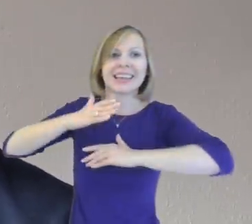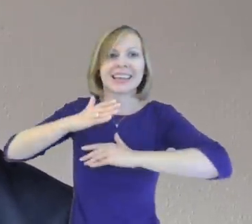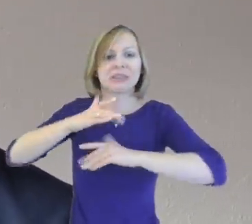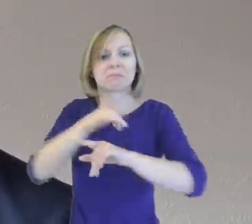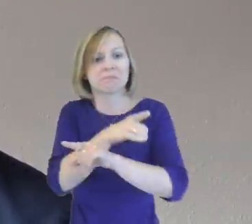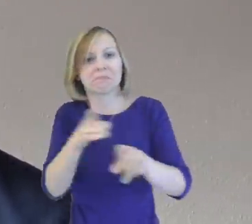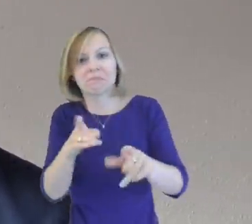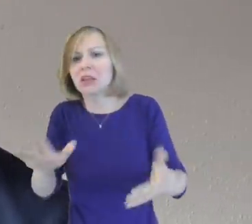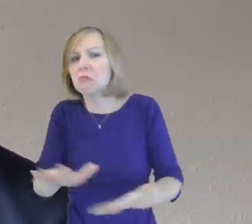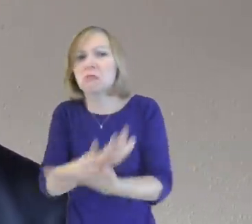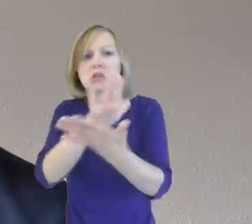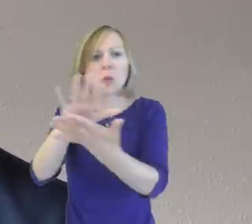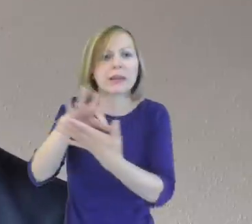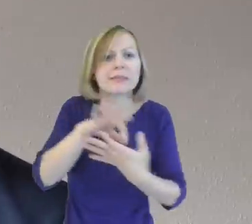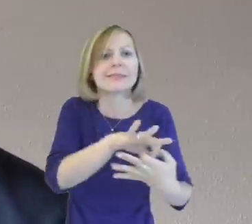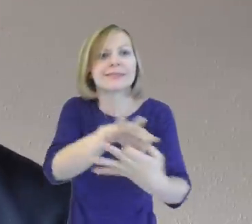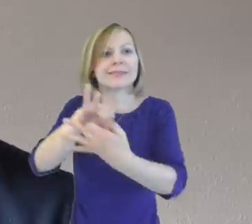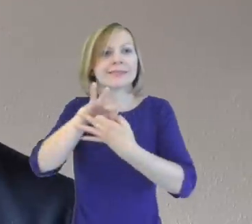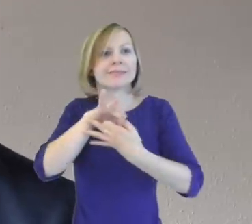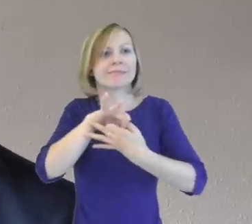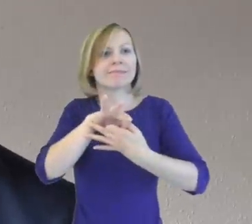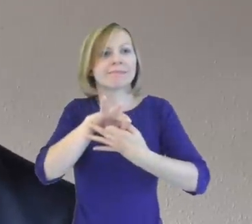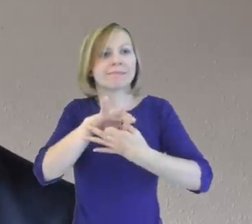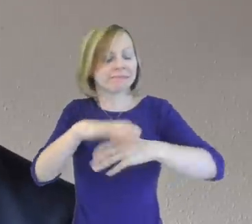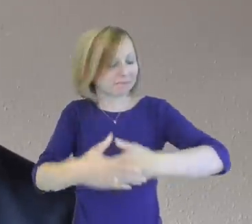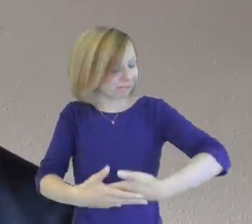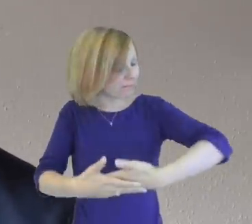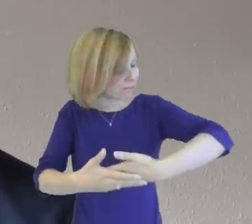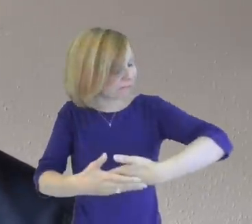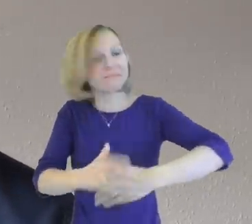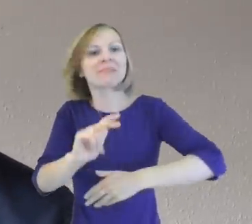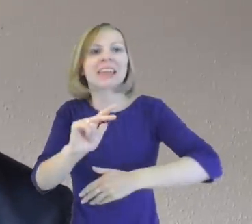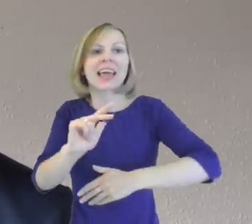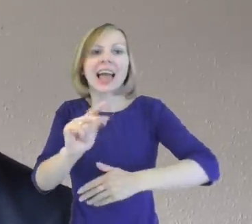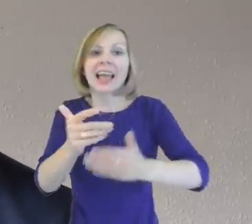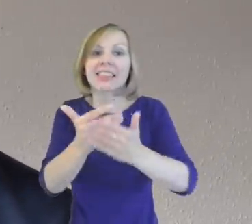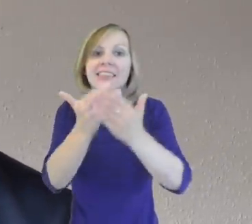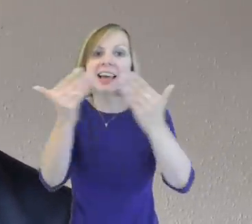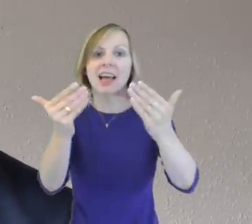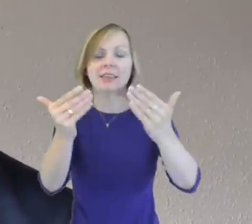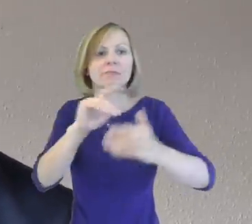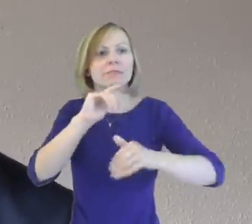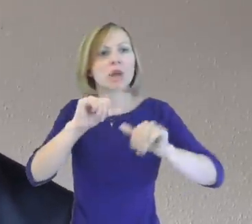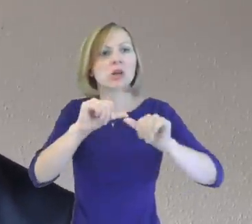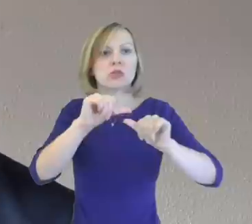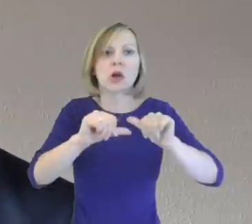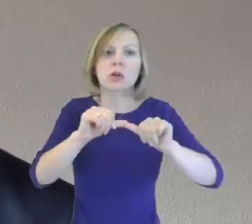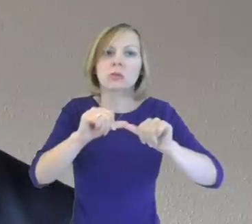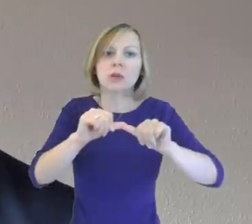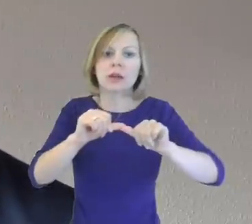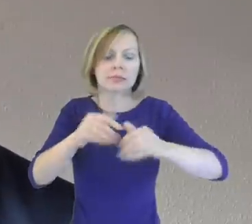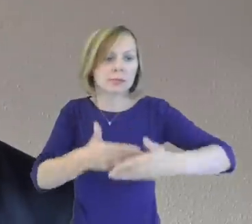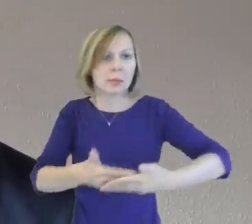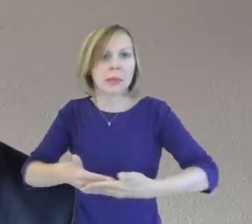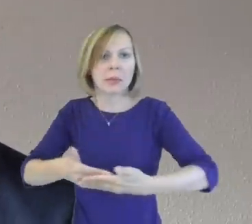they rejoiced with her. And it came to pass that on the eighth day they came to circumcise the